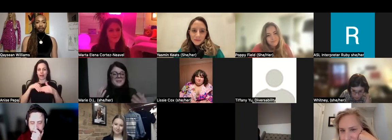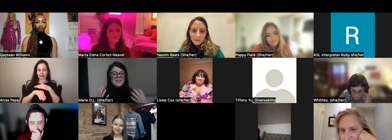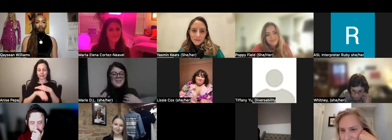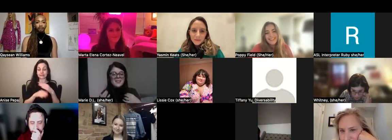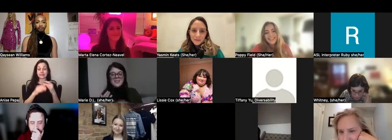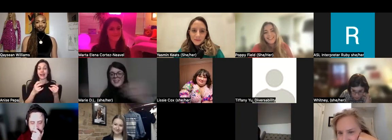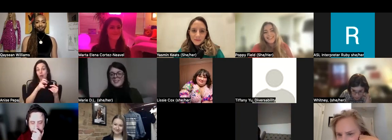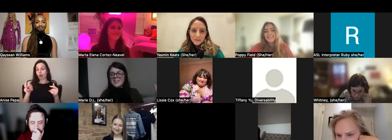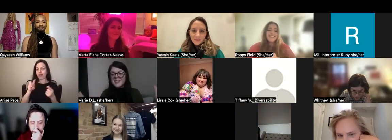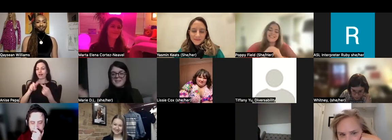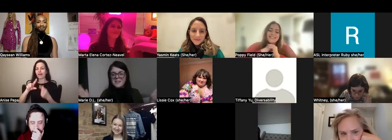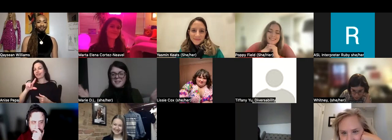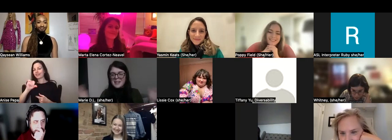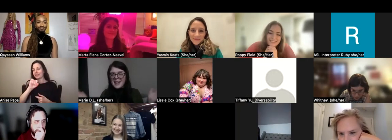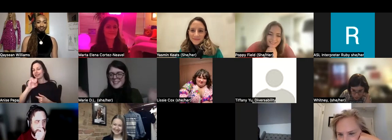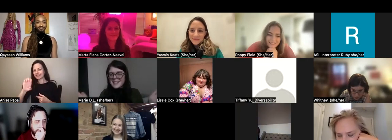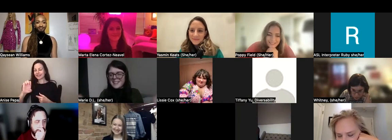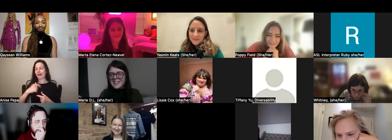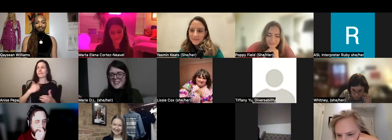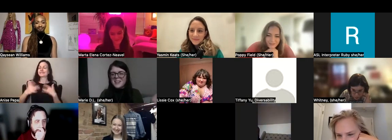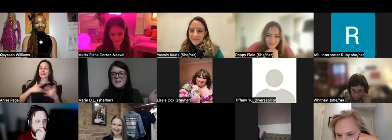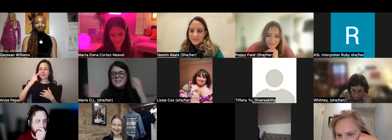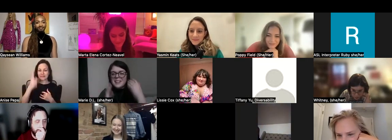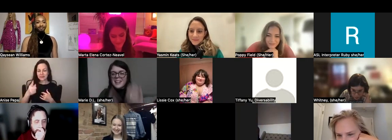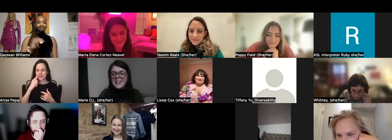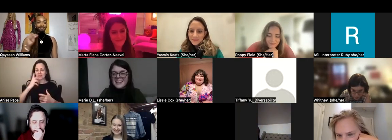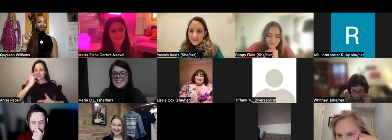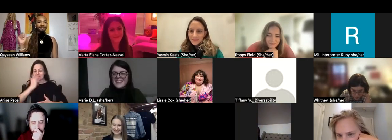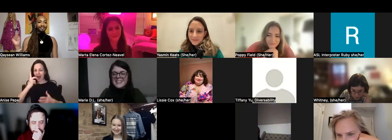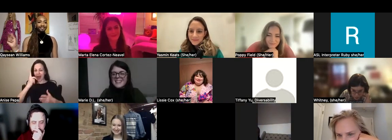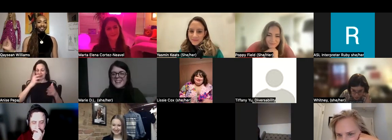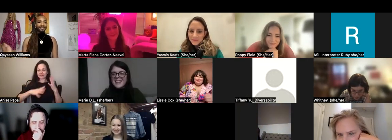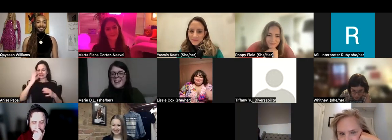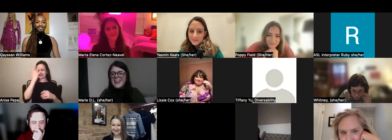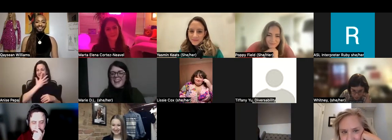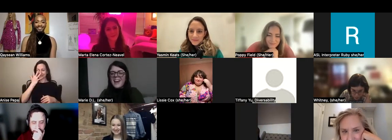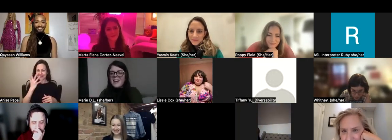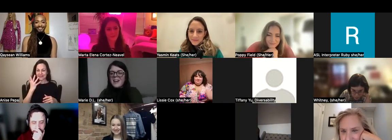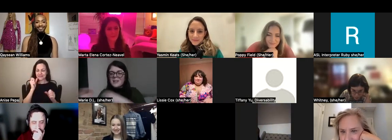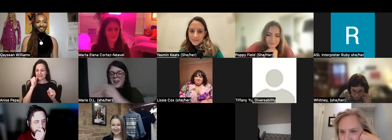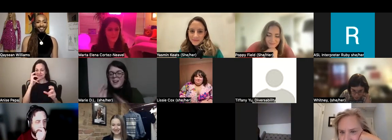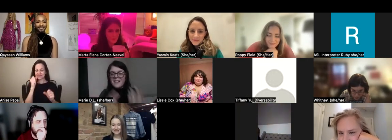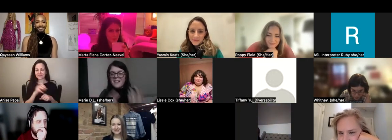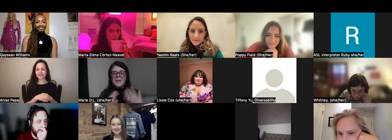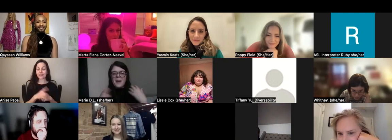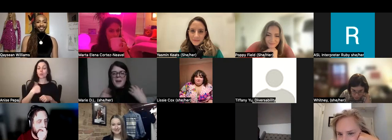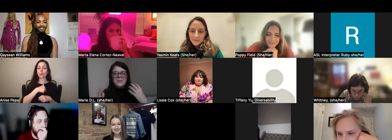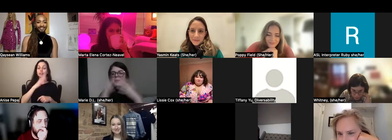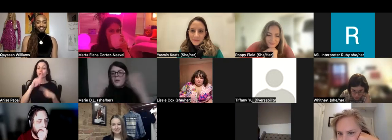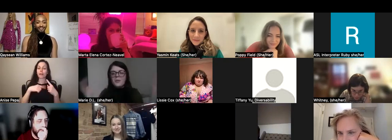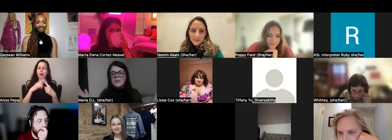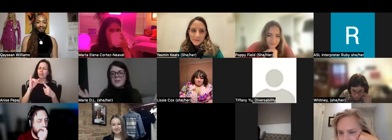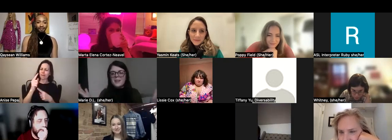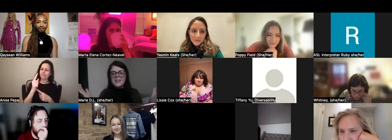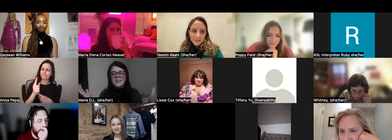so excited to see you. You are slaying it today. We're talking all about the moment, how it